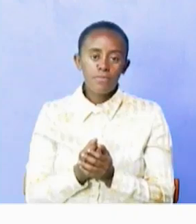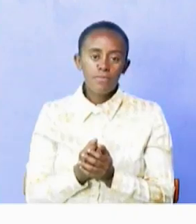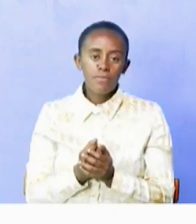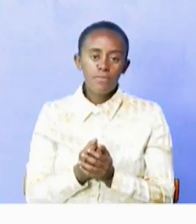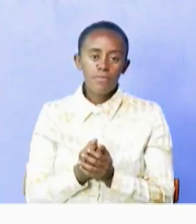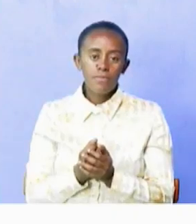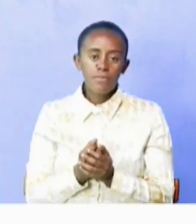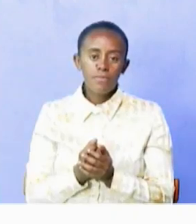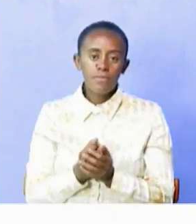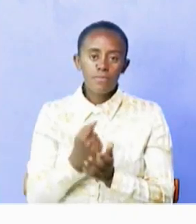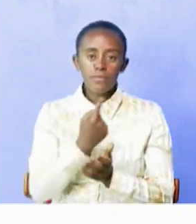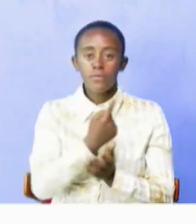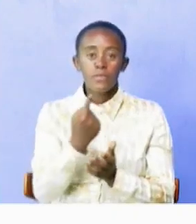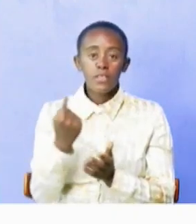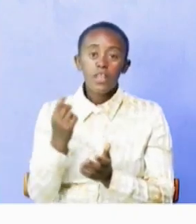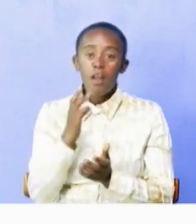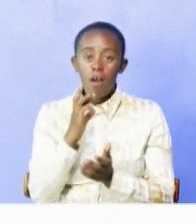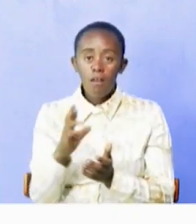there are